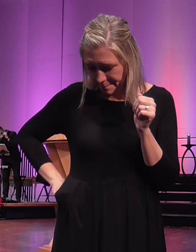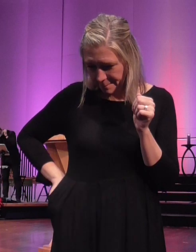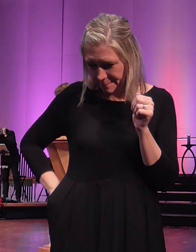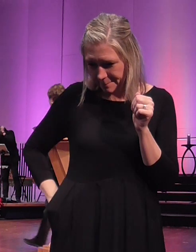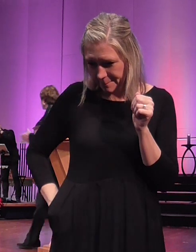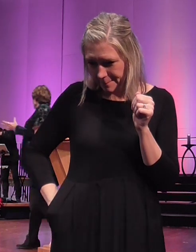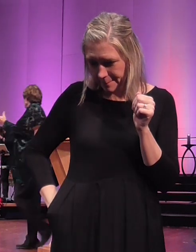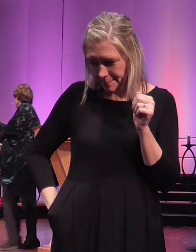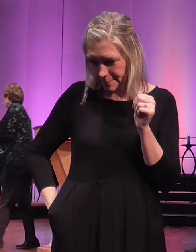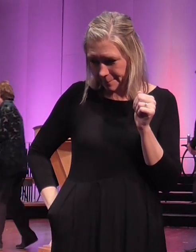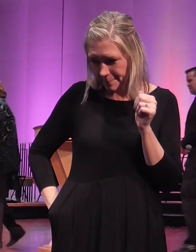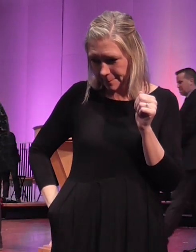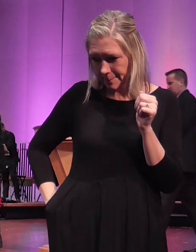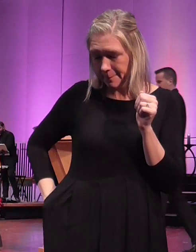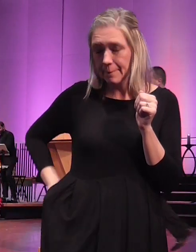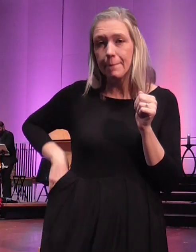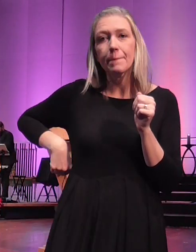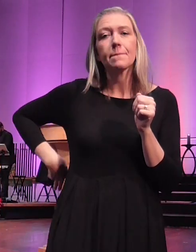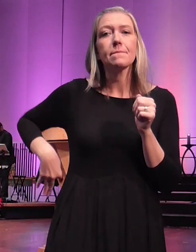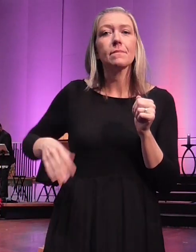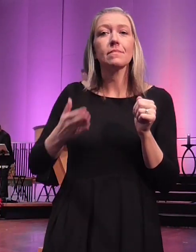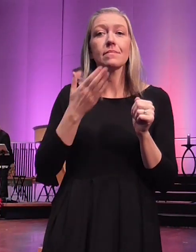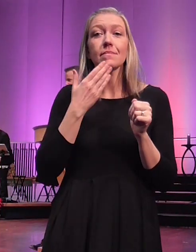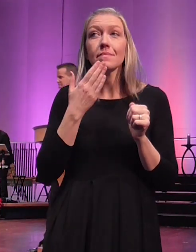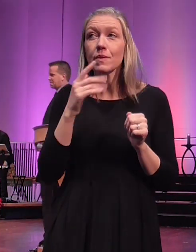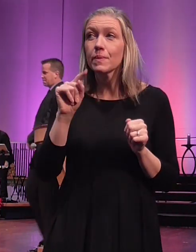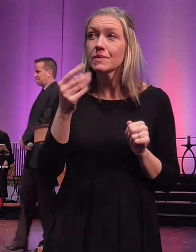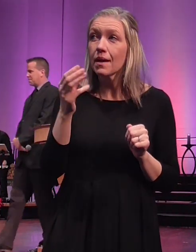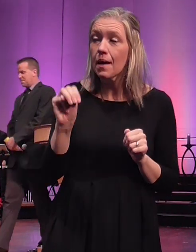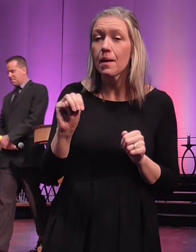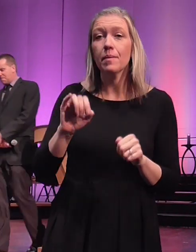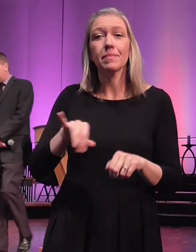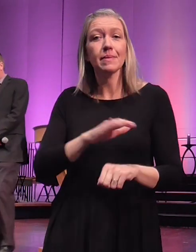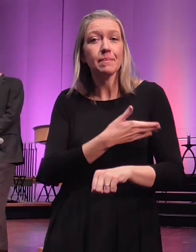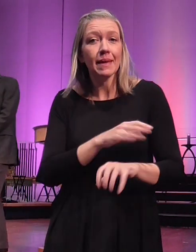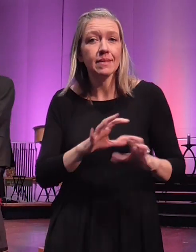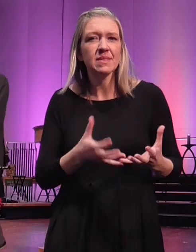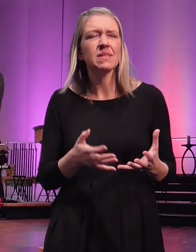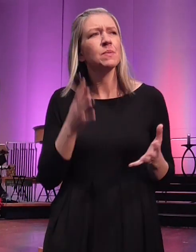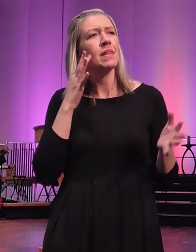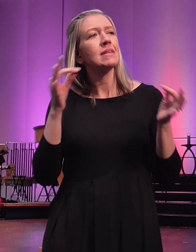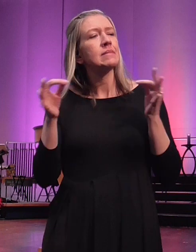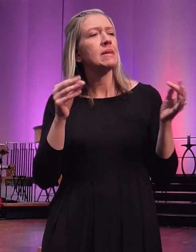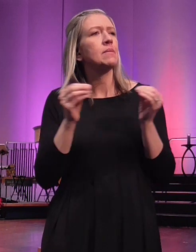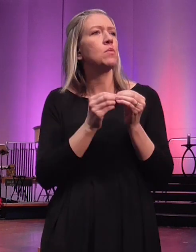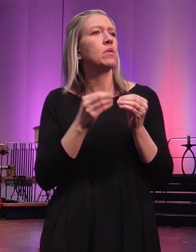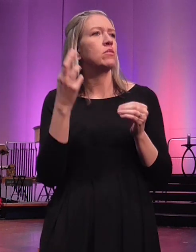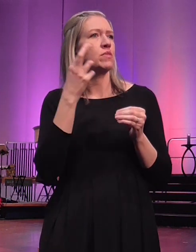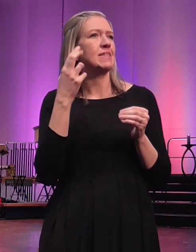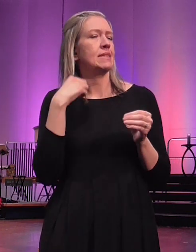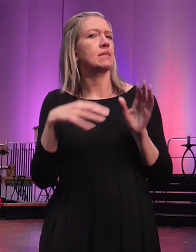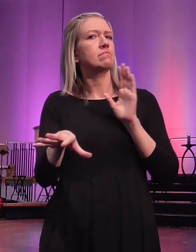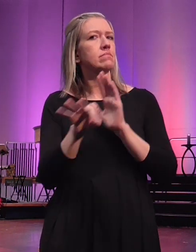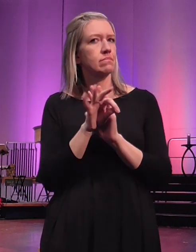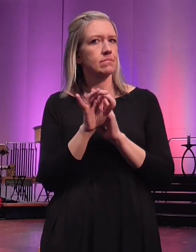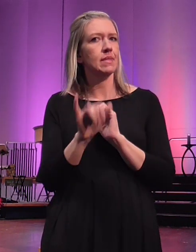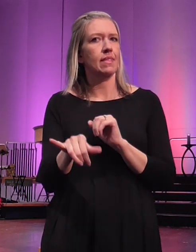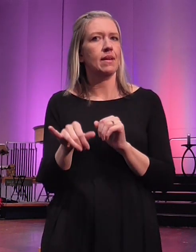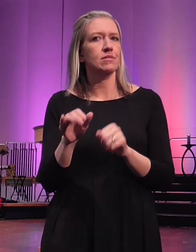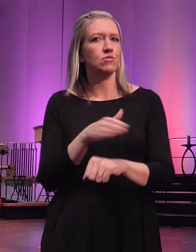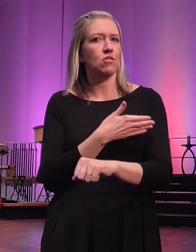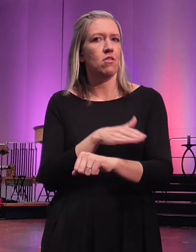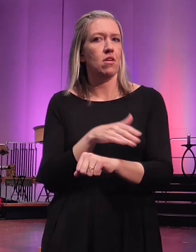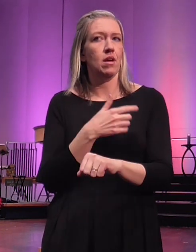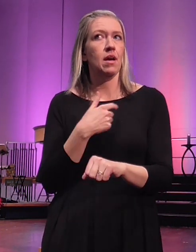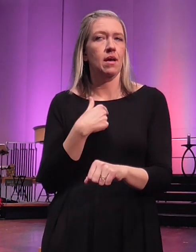Thank you, Tom and the Mile High Band. I'll tell you about the significance of that song. I specifically had requested it of